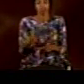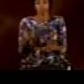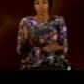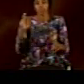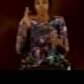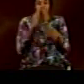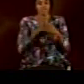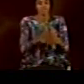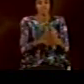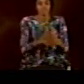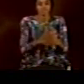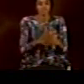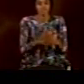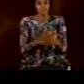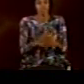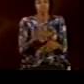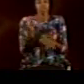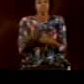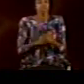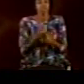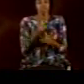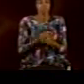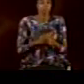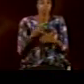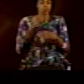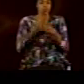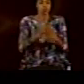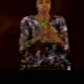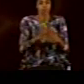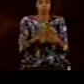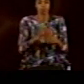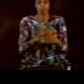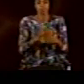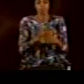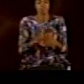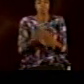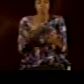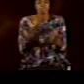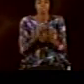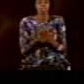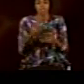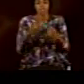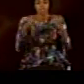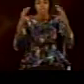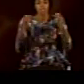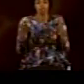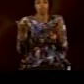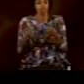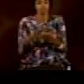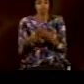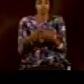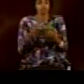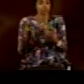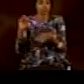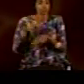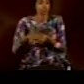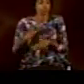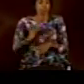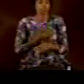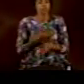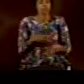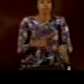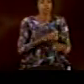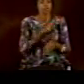opposition, every obstacle that the enemy will think to throw in the way, all that the enemy may